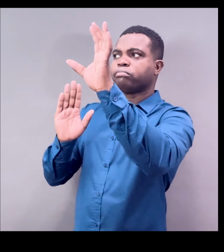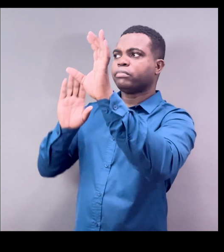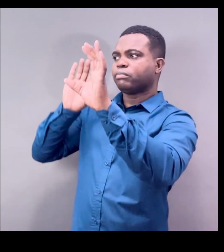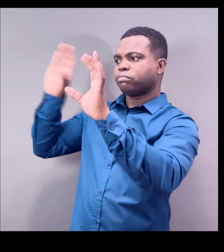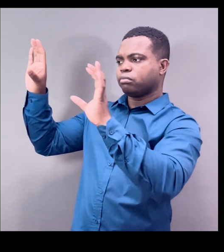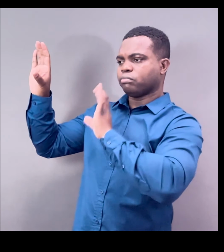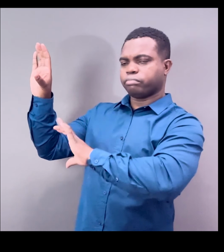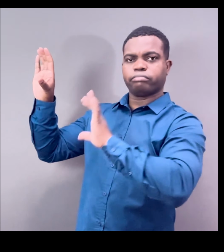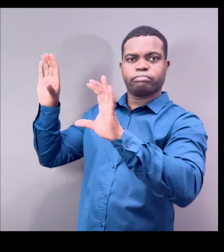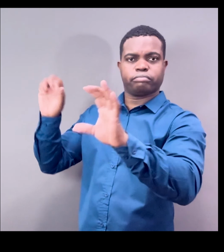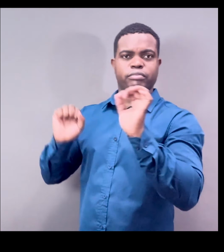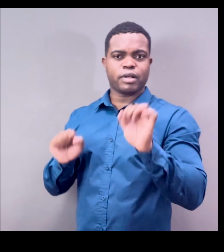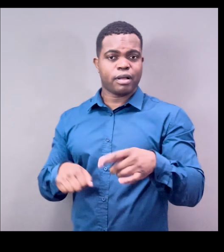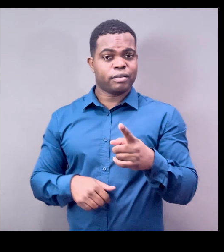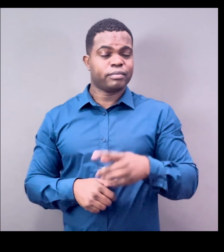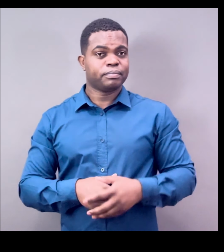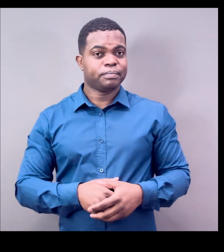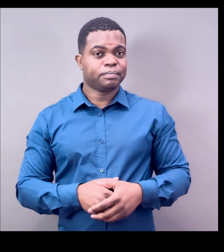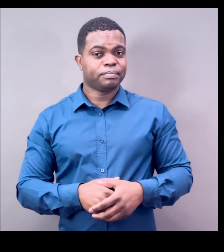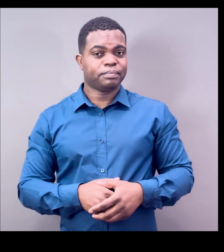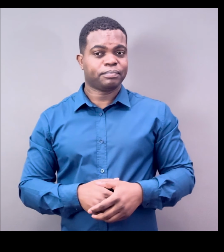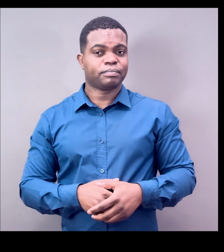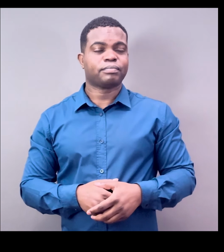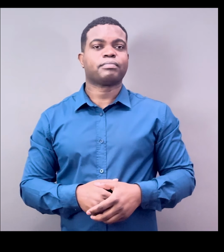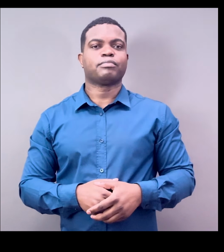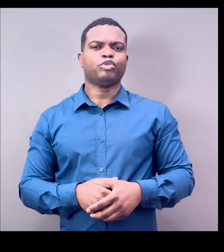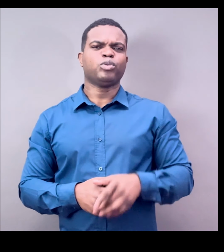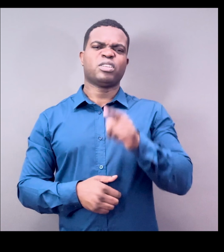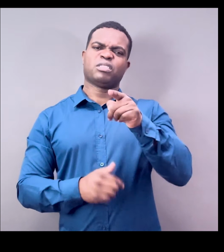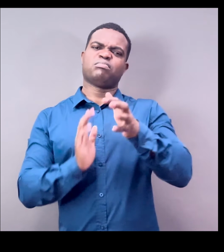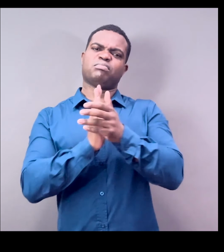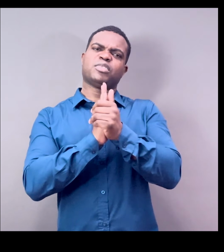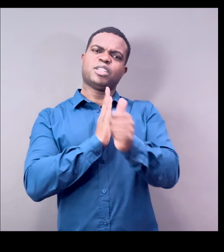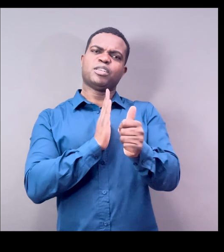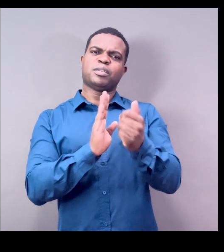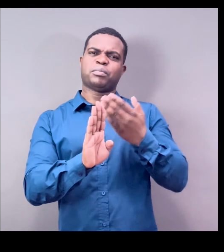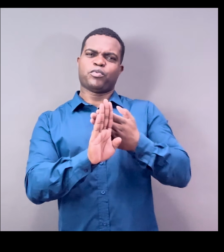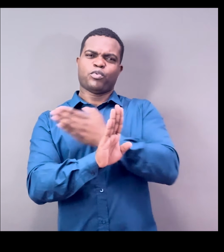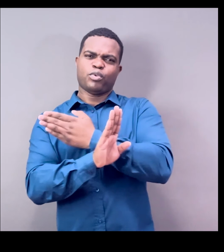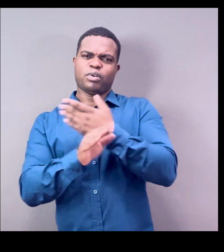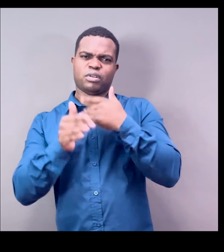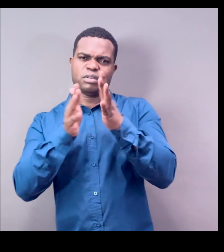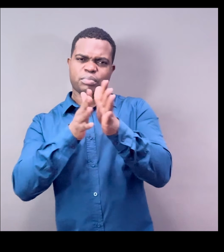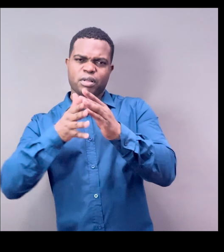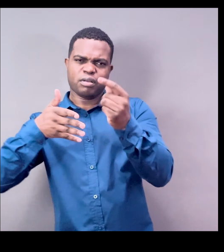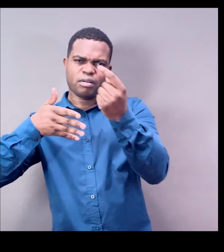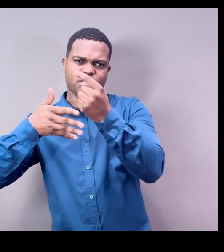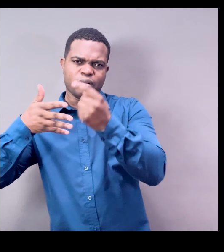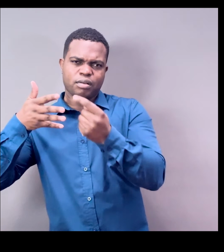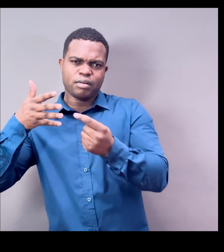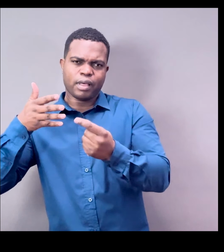have identified using those techniques we have mentioned earlier.